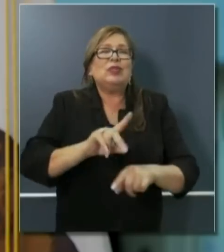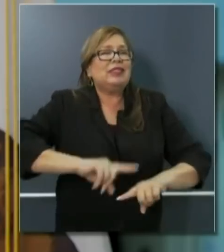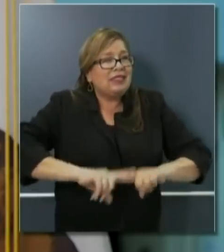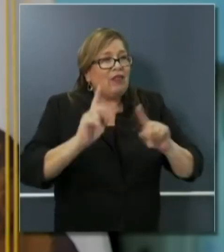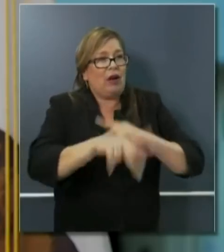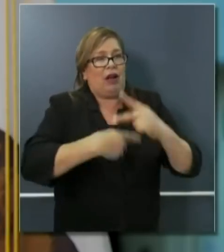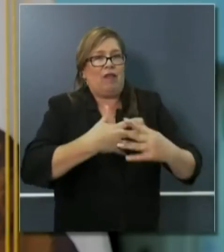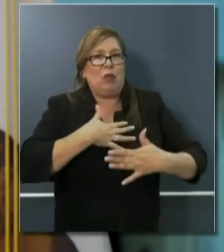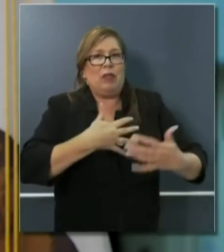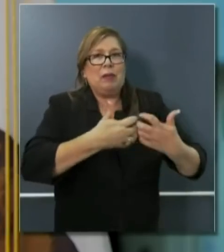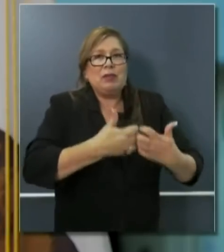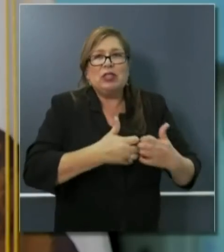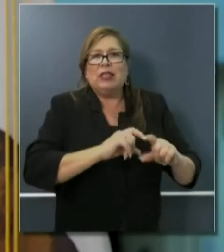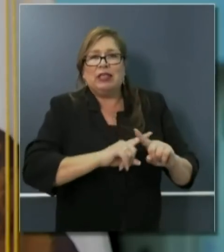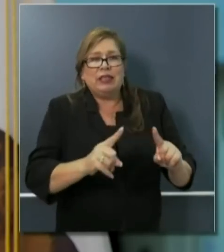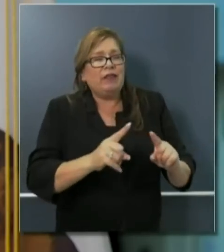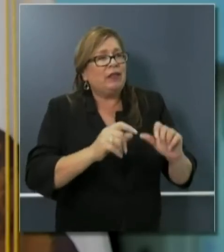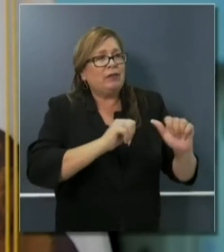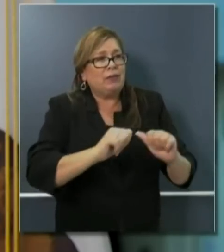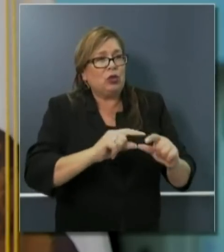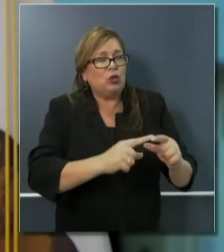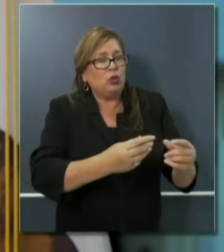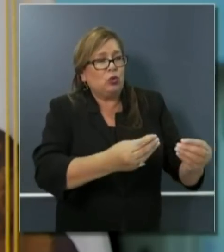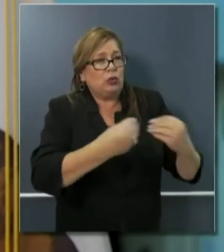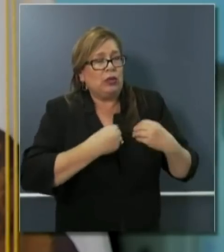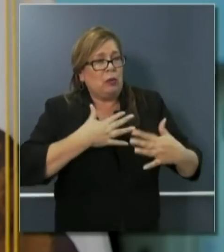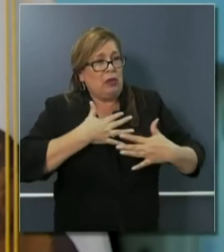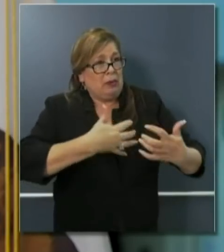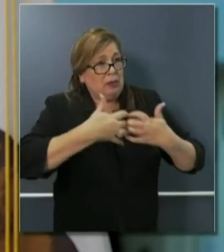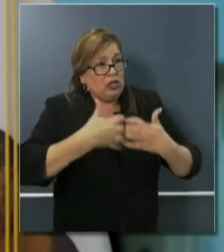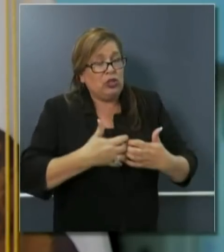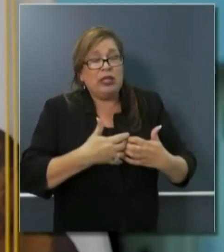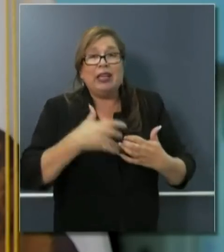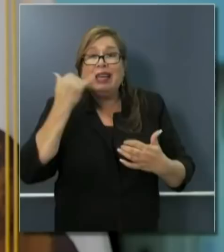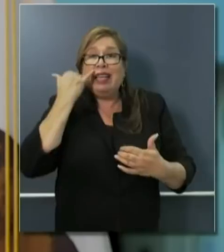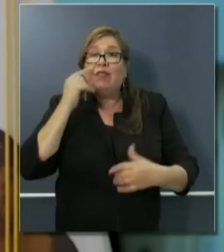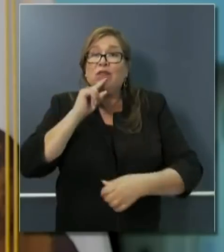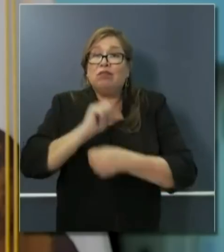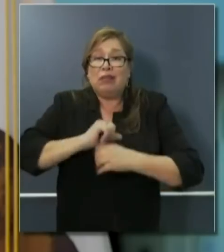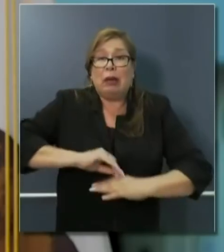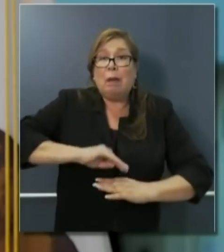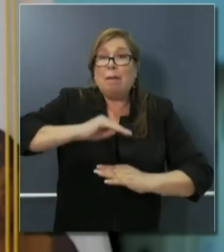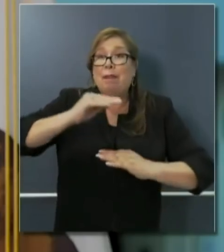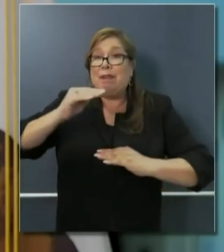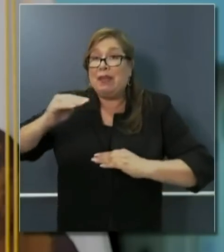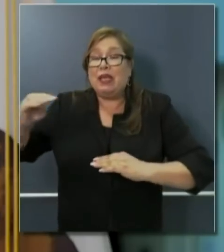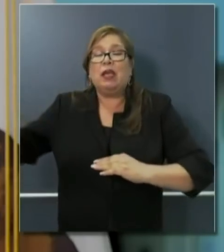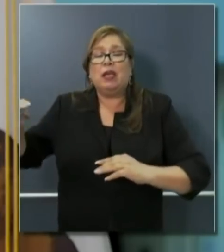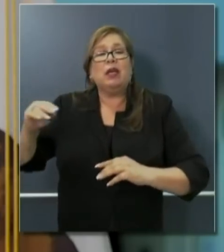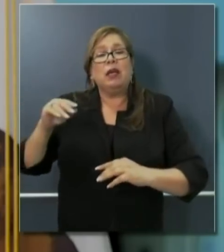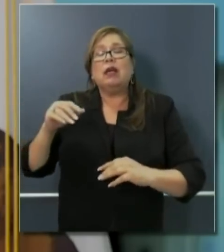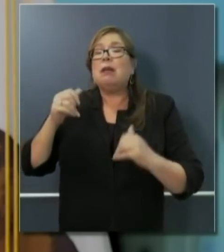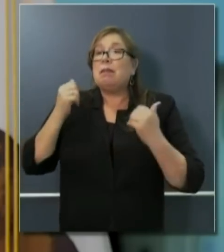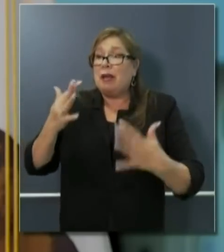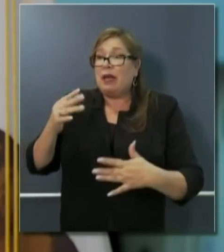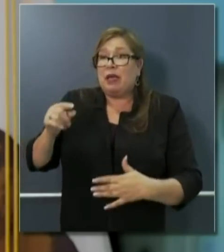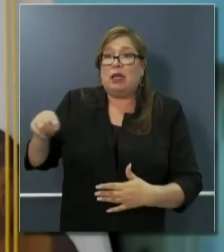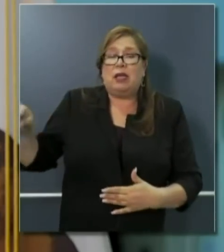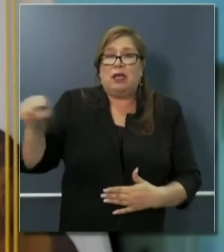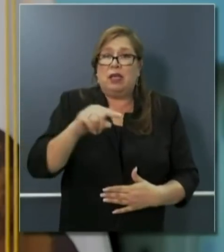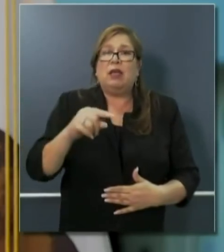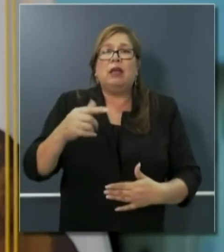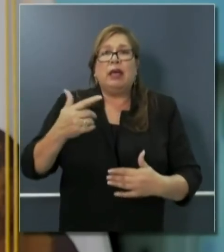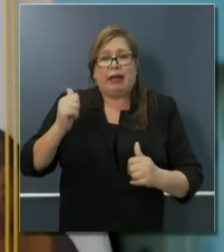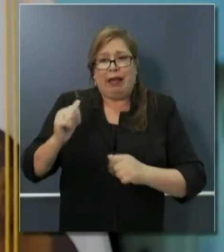machines and other ventilation capacity to see if we do get to peak, that the needs of the vast majority are